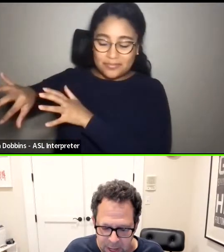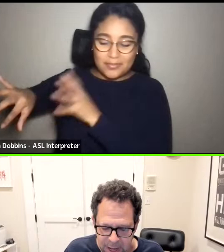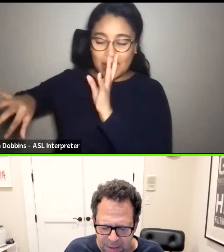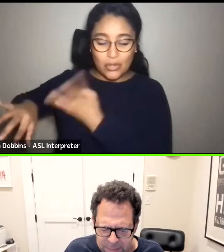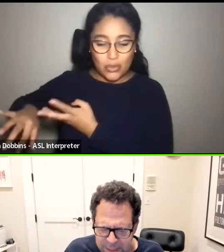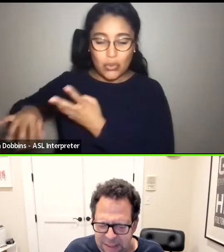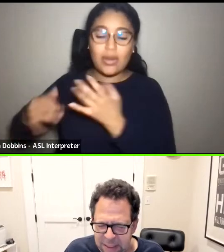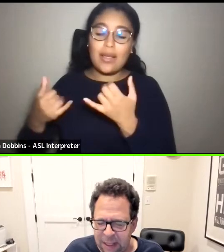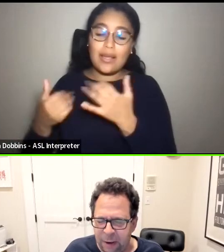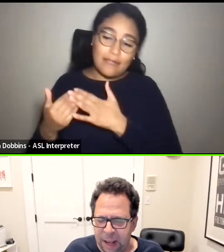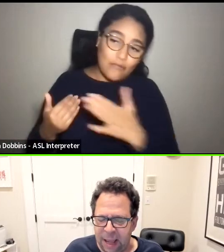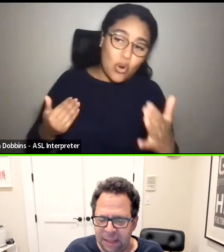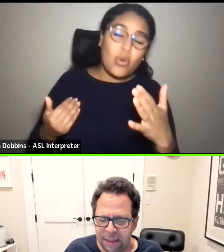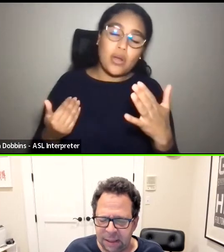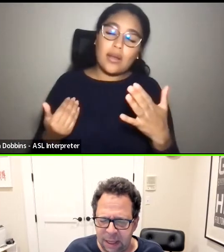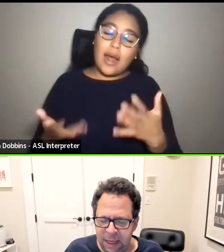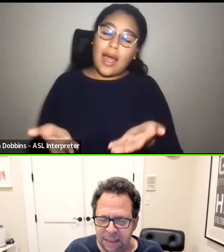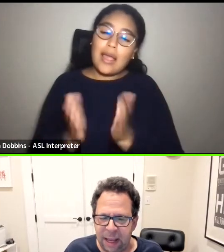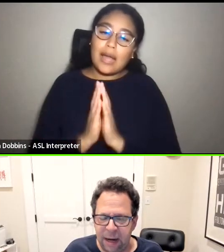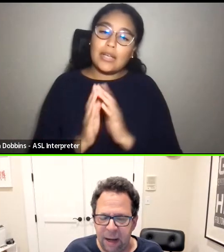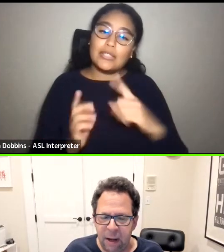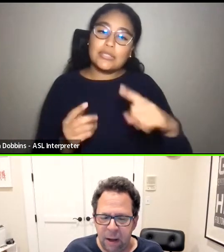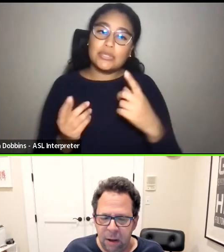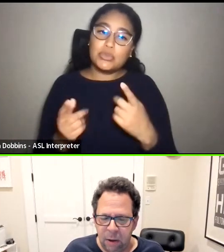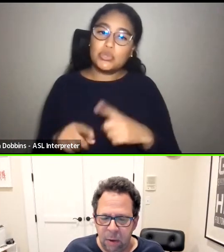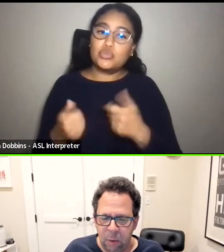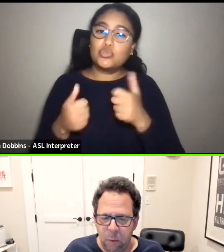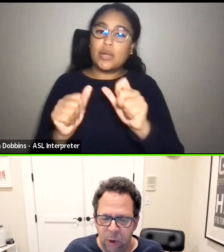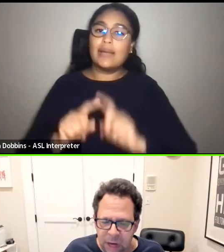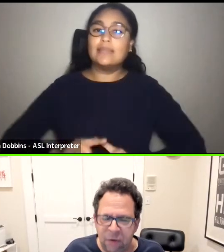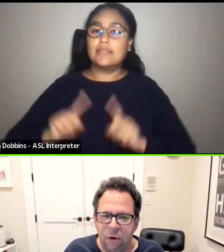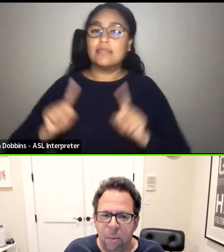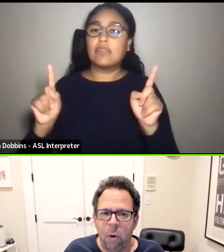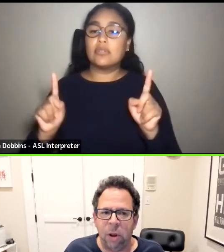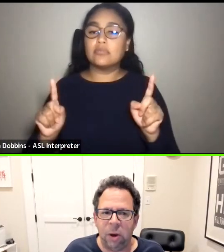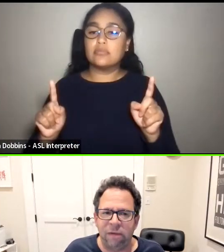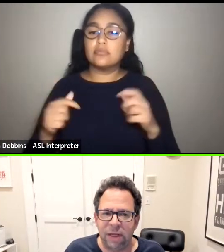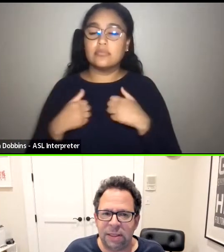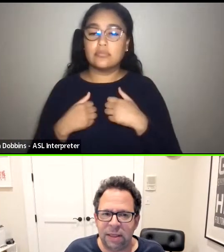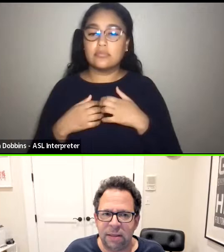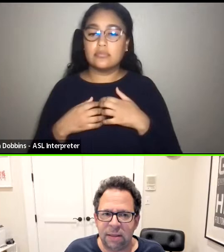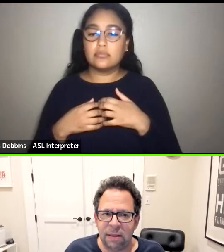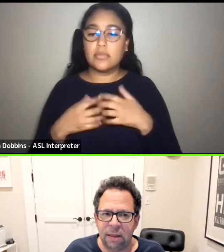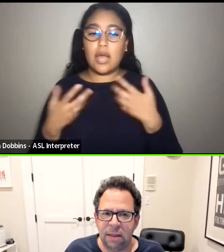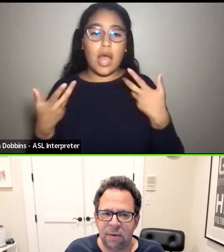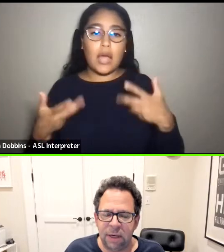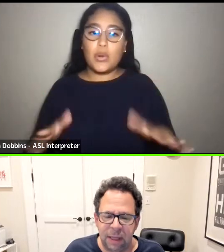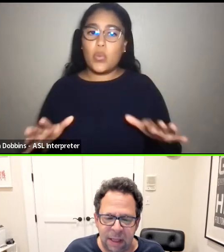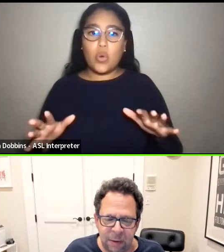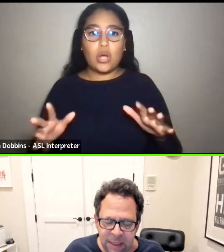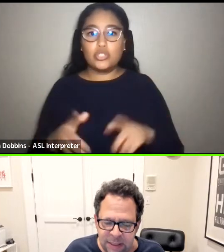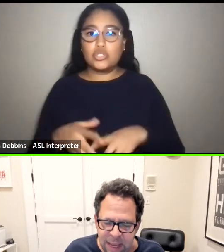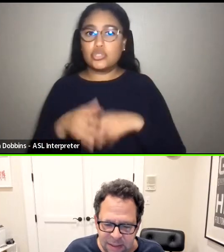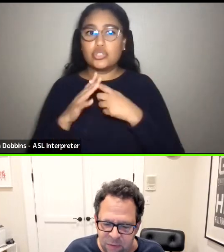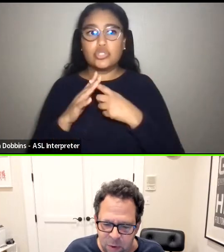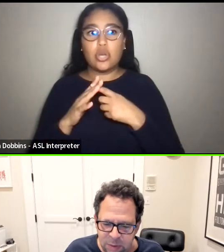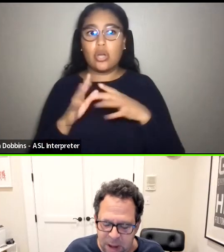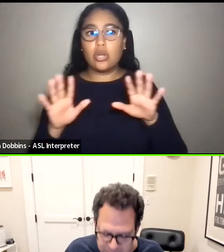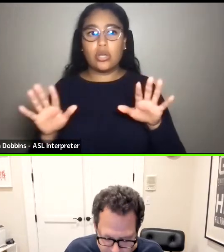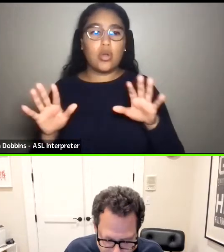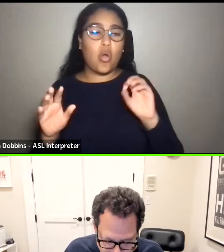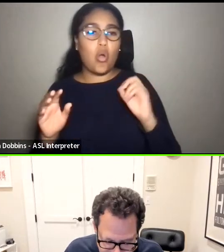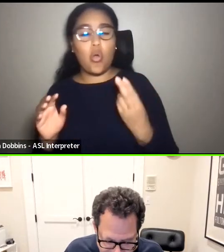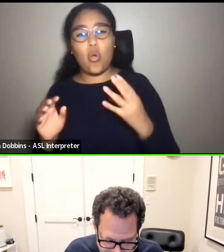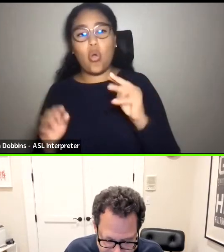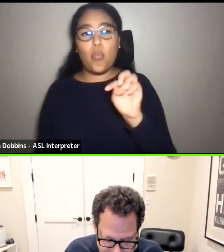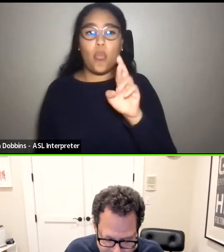forward. And the biggest thing that I would ask is that we not draw moral equivalencies. There is, yes, of course,